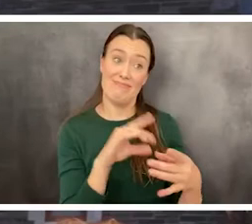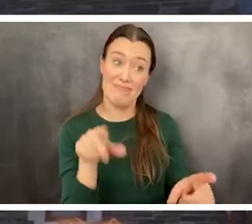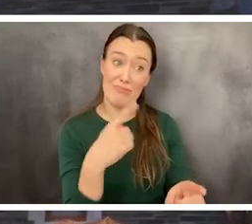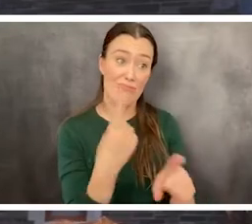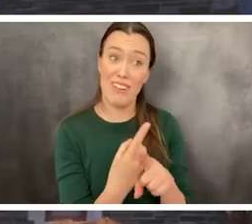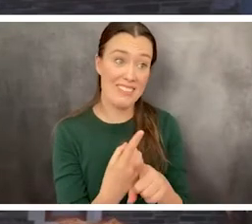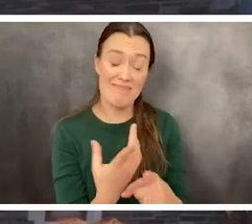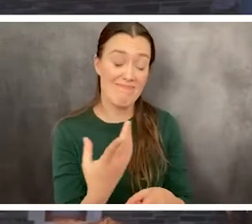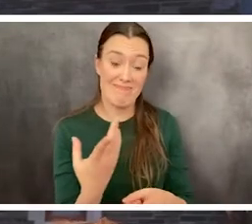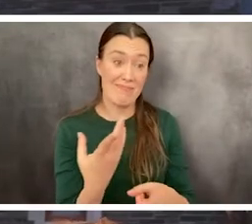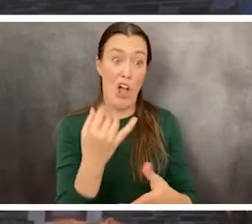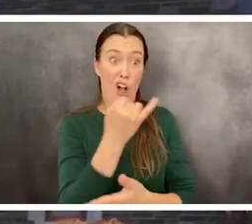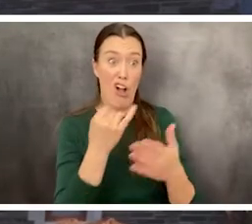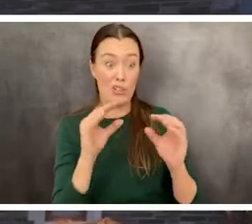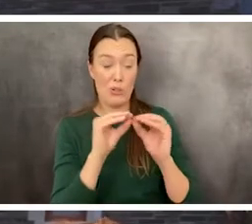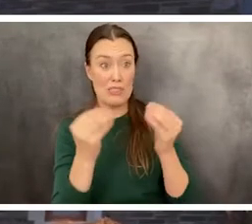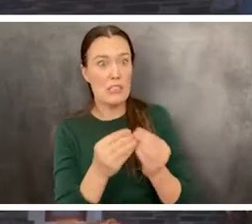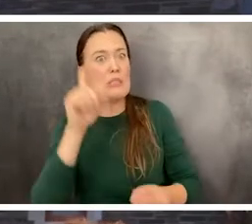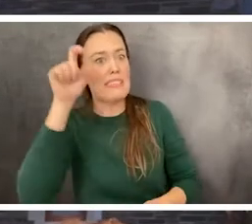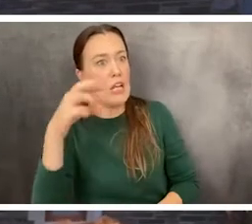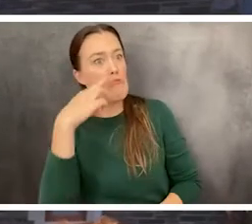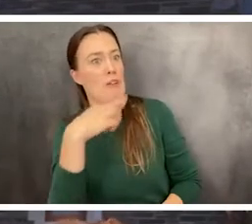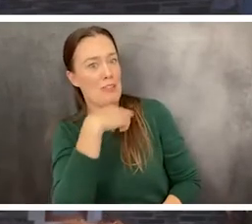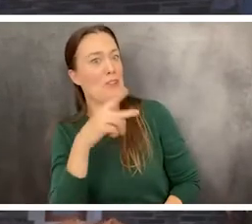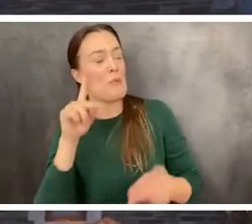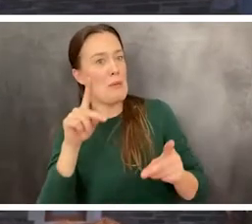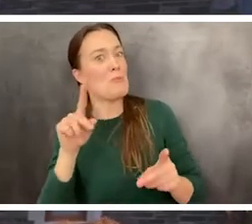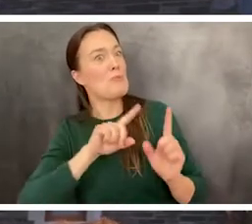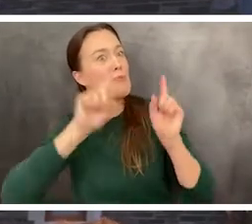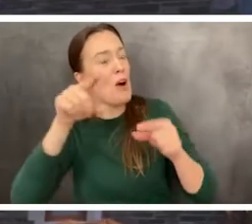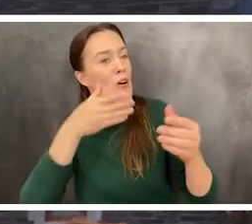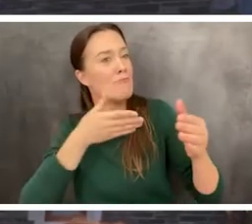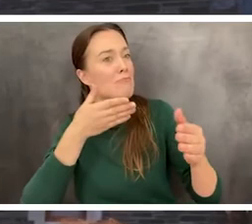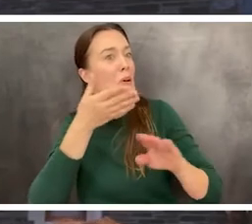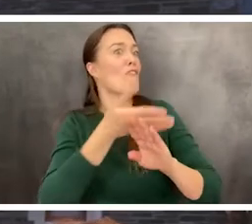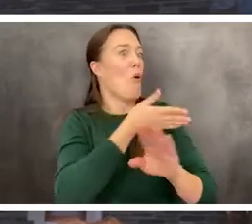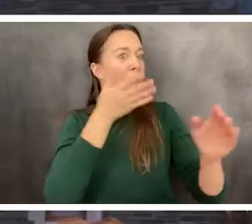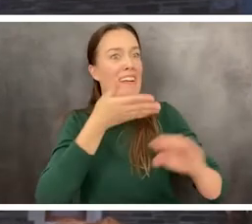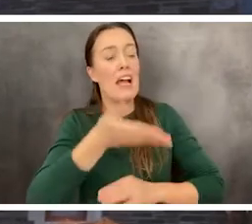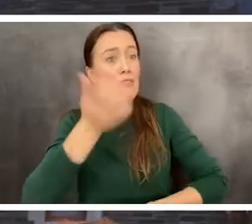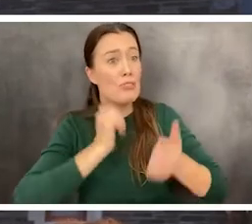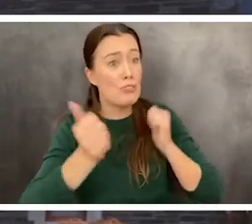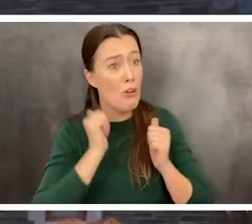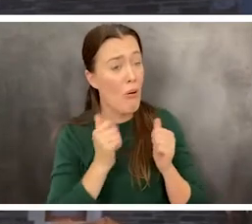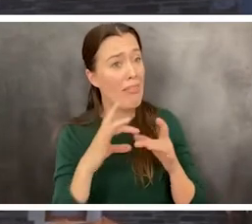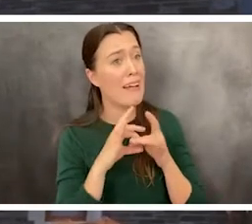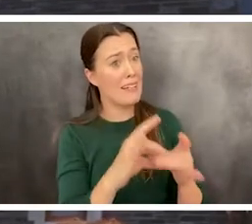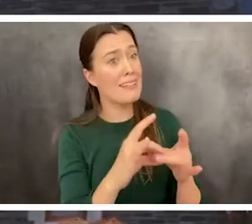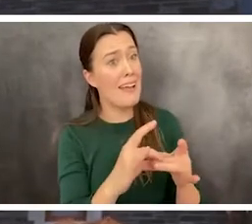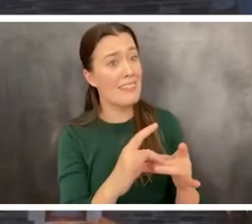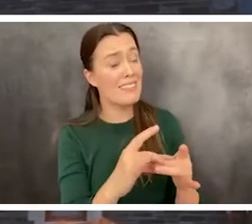Yeah. We know as arts organizations, we always need fabulous restaurants for people to go to before or after. And likewise, we know arts drive